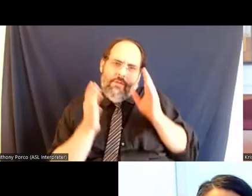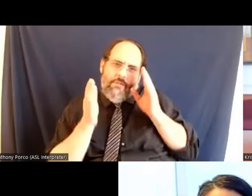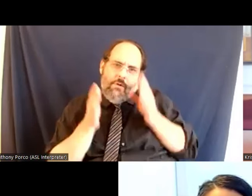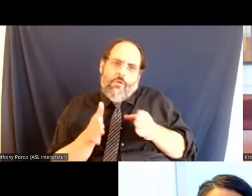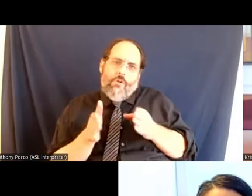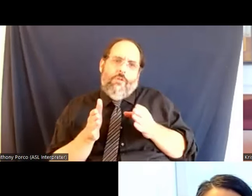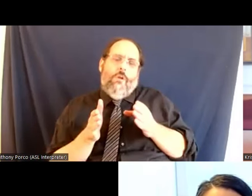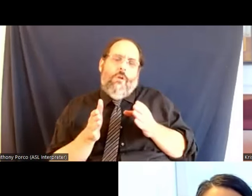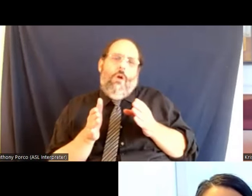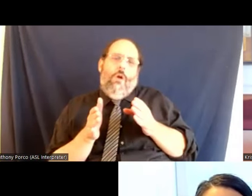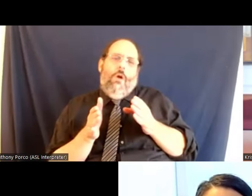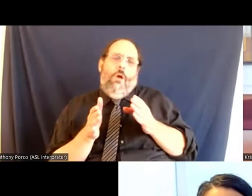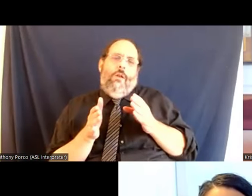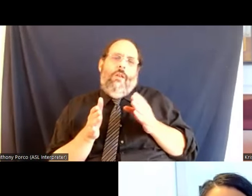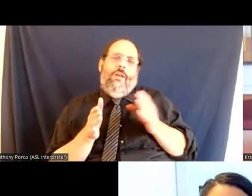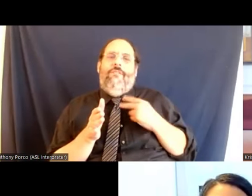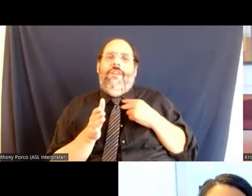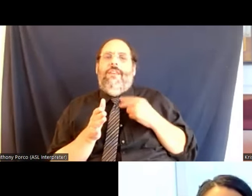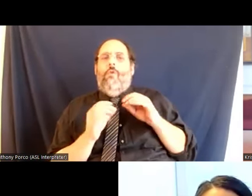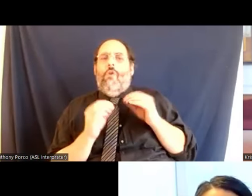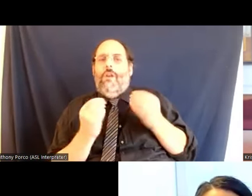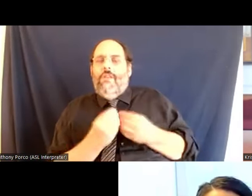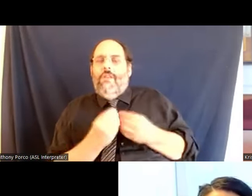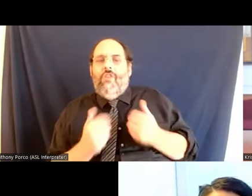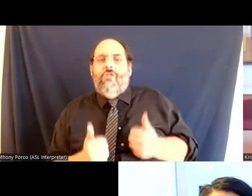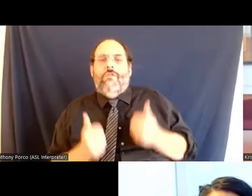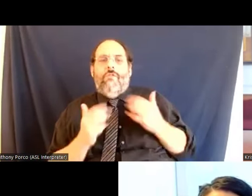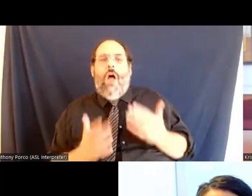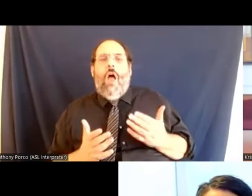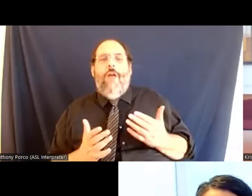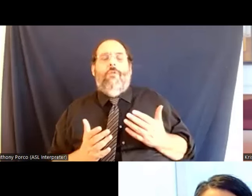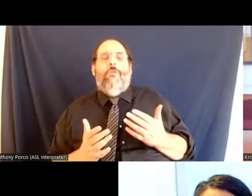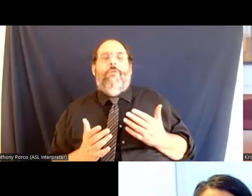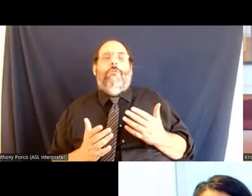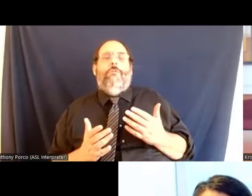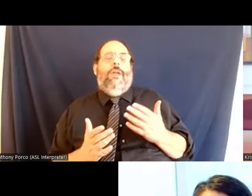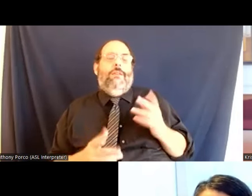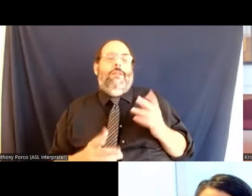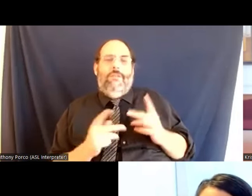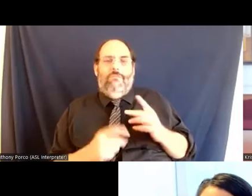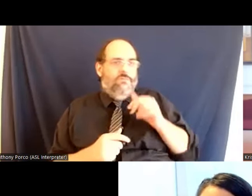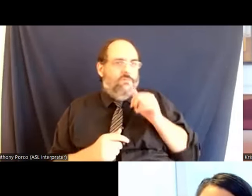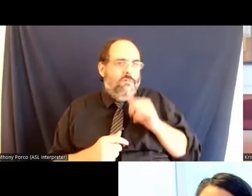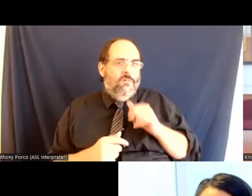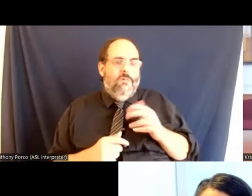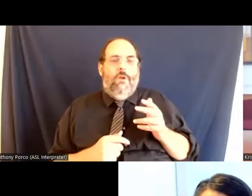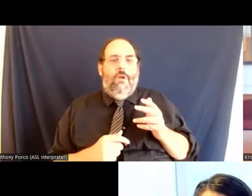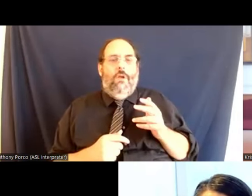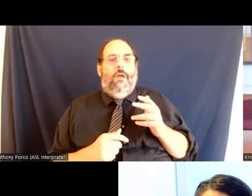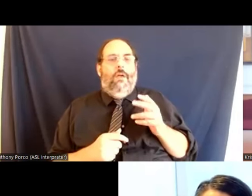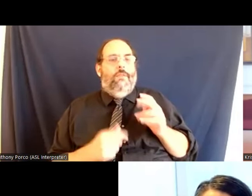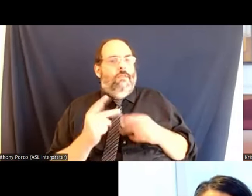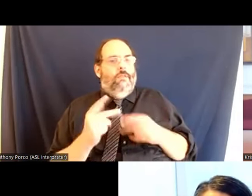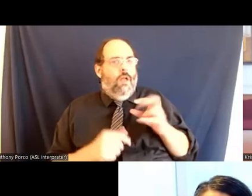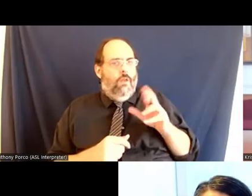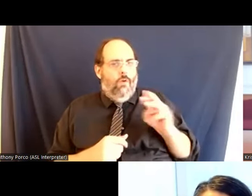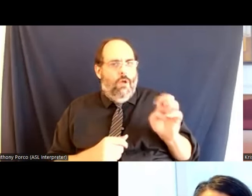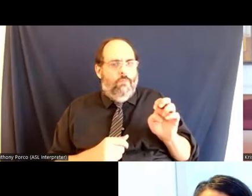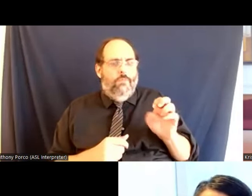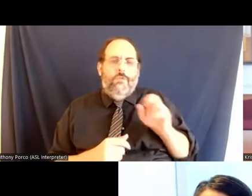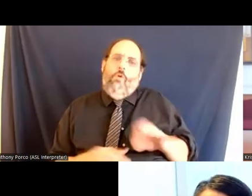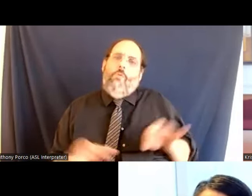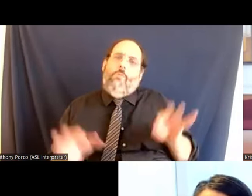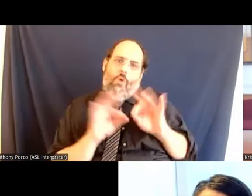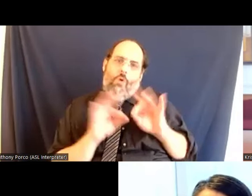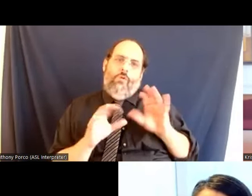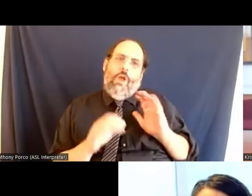voices of victims and survivors and impacted people. It is so critical in the course of